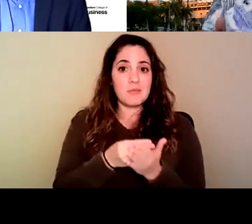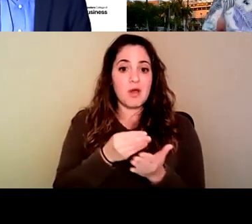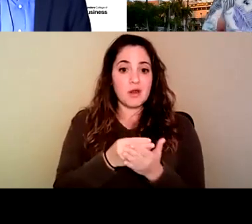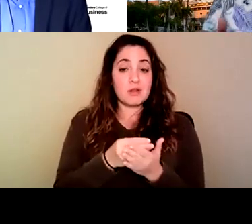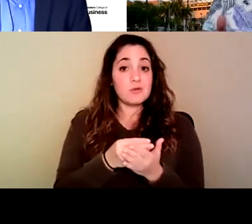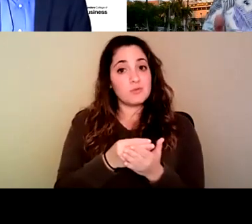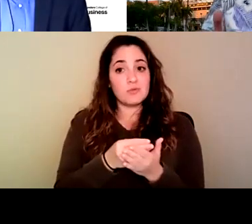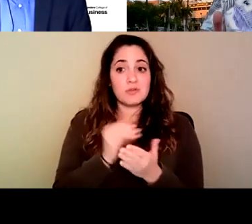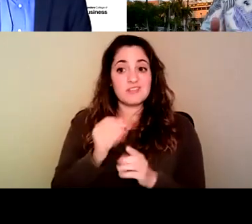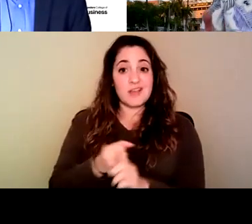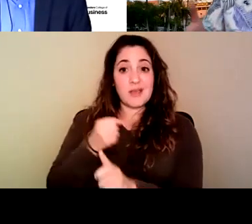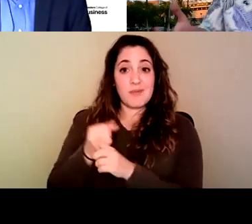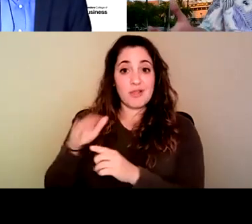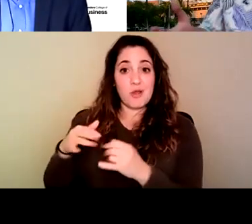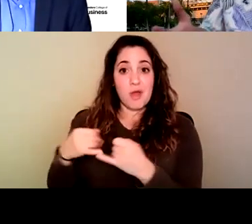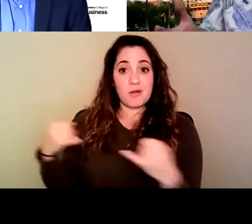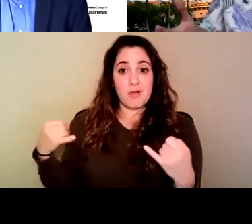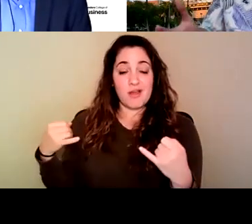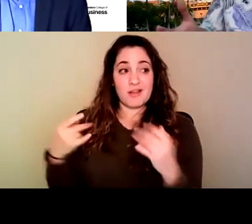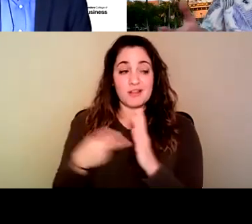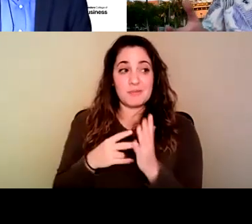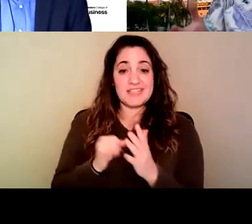their bottom line as they start to come out of this